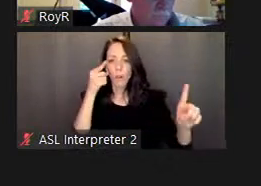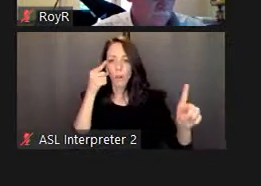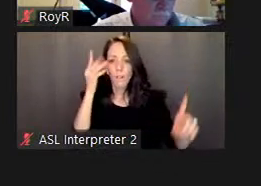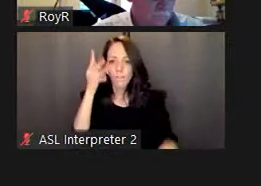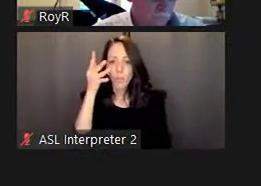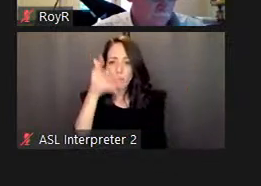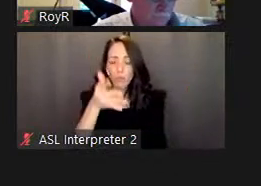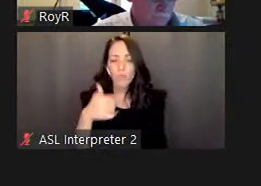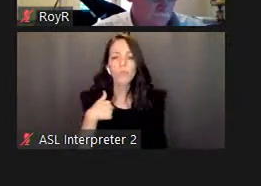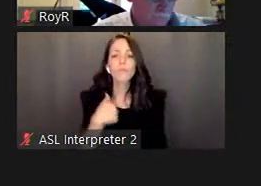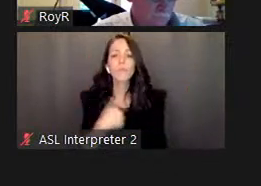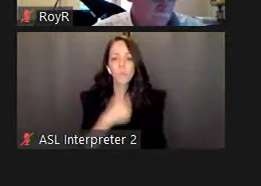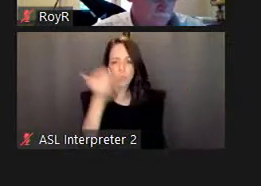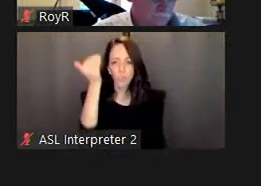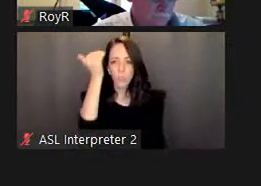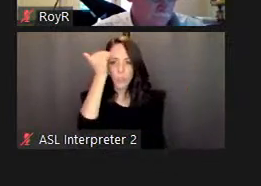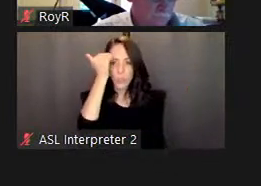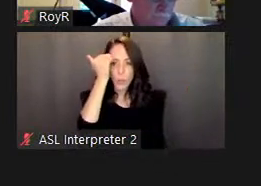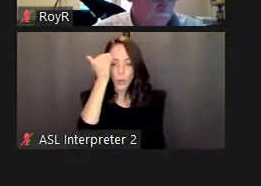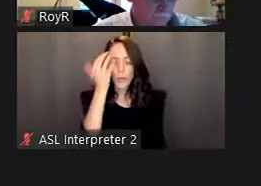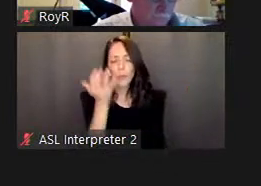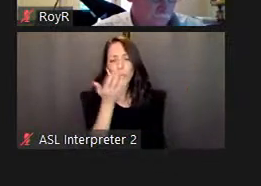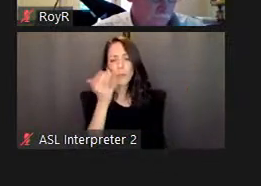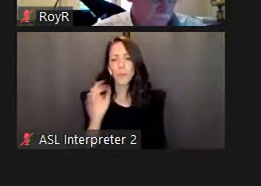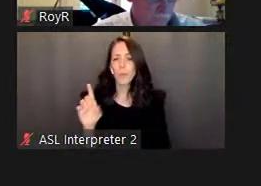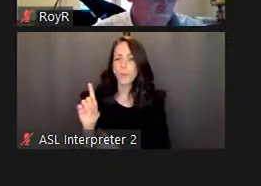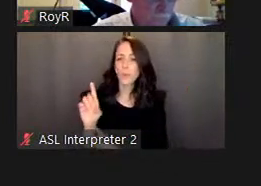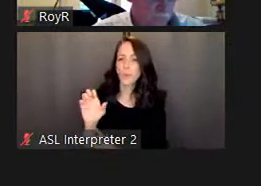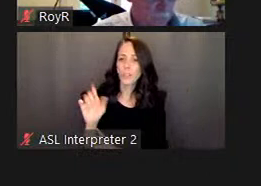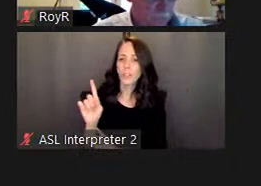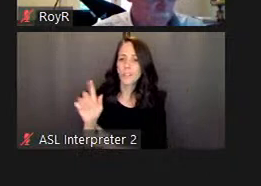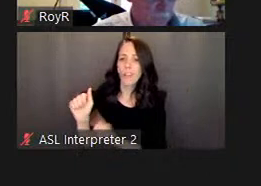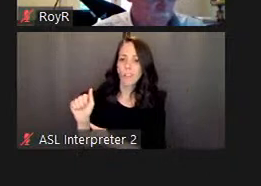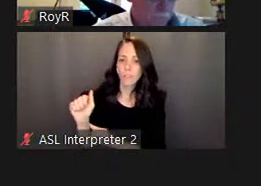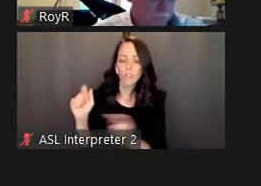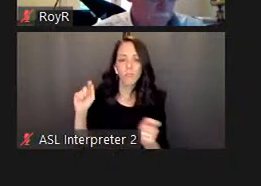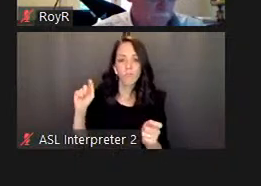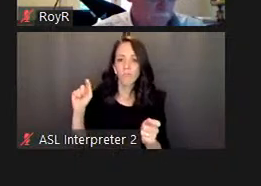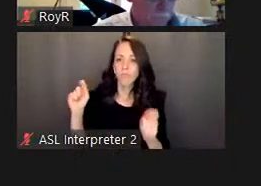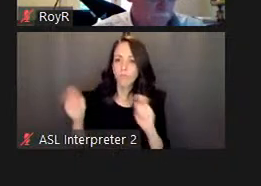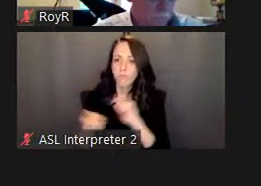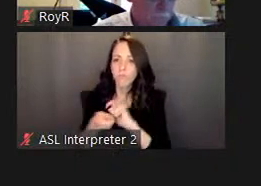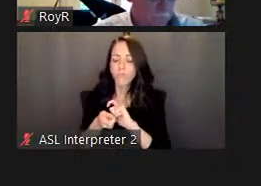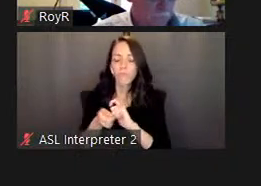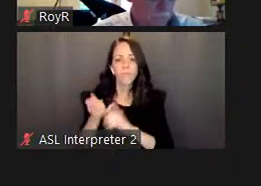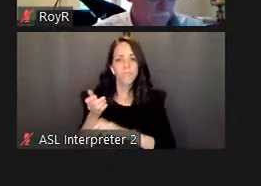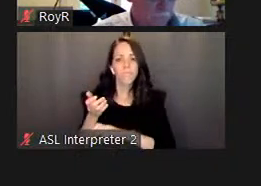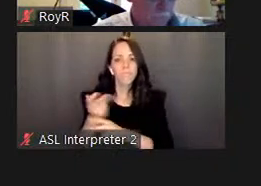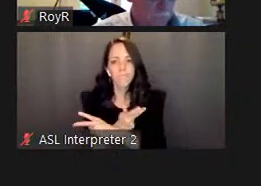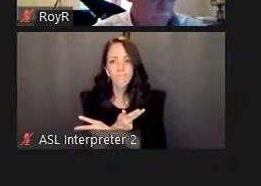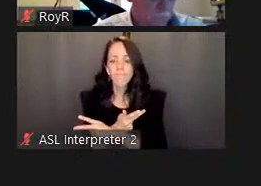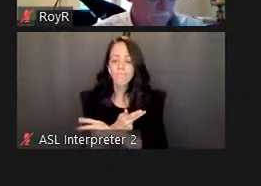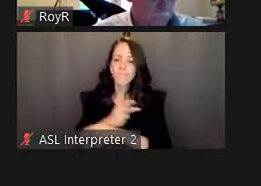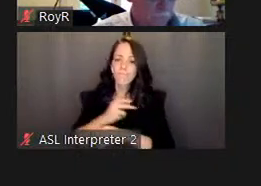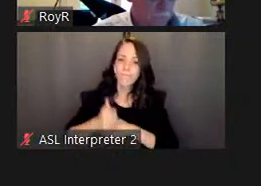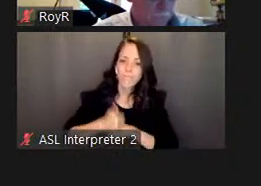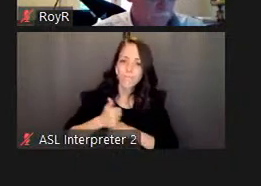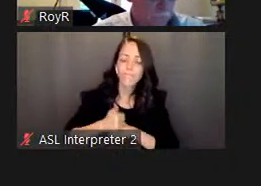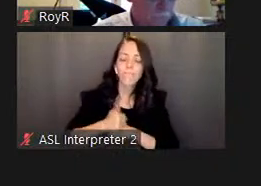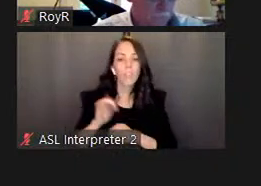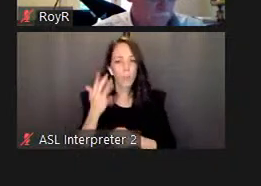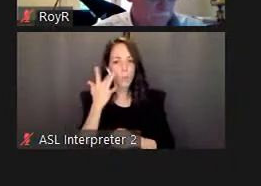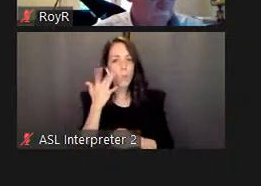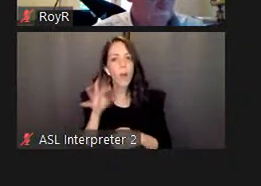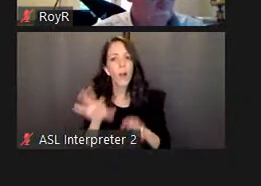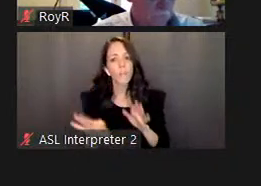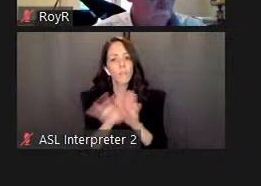know that with the proliferation of the Delta variant, that this further underscores our approach in protecting public health first.